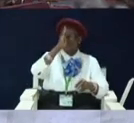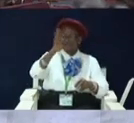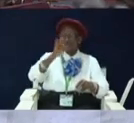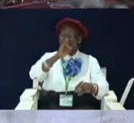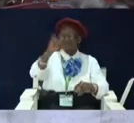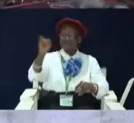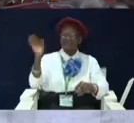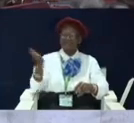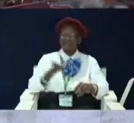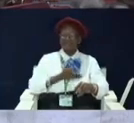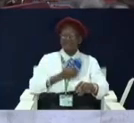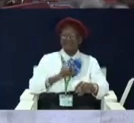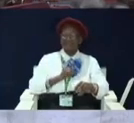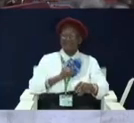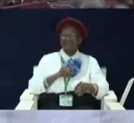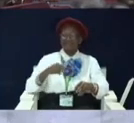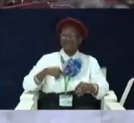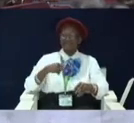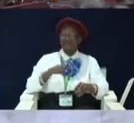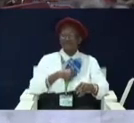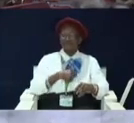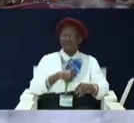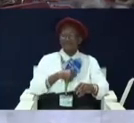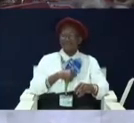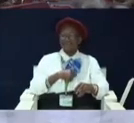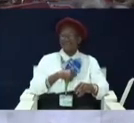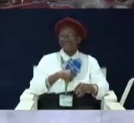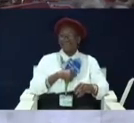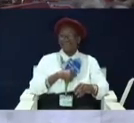We shake hands and say, keep digging, keep